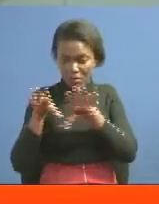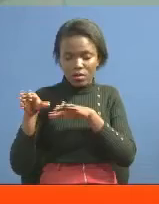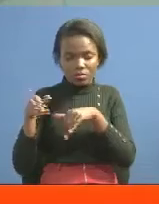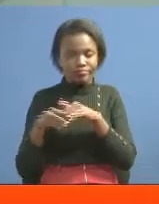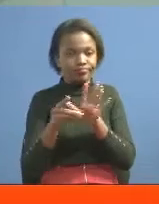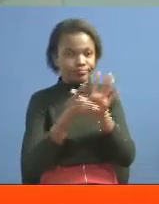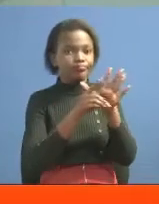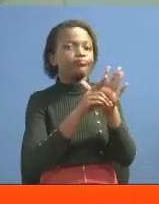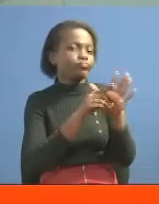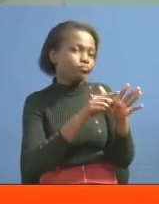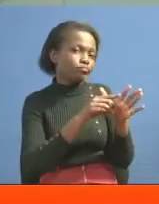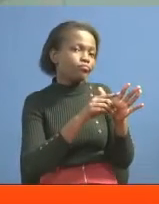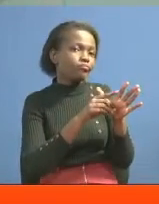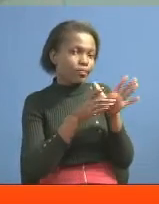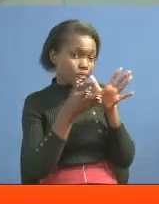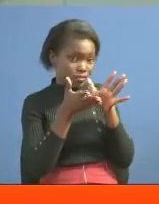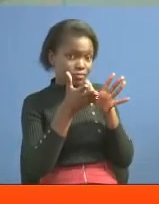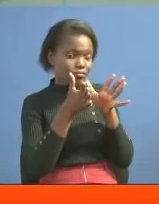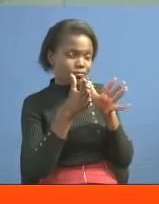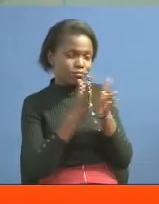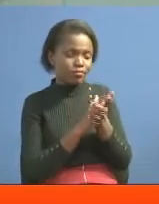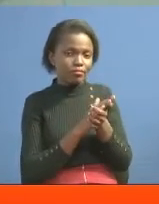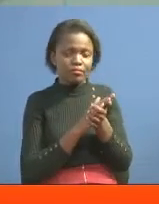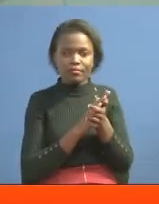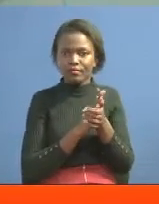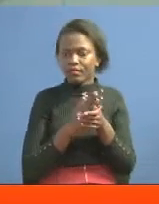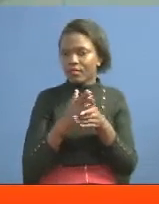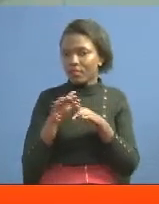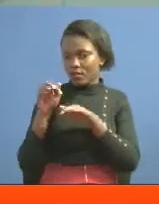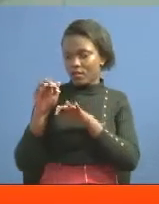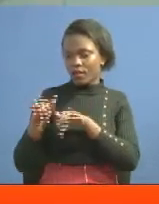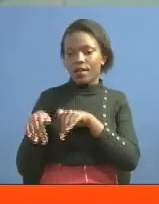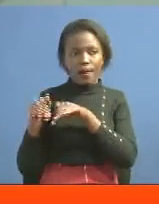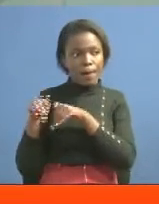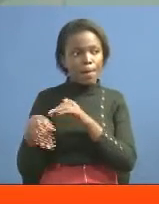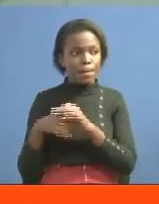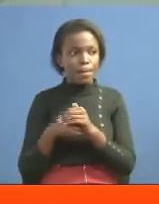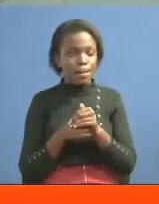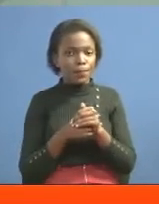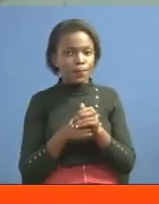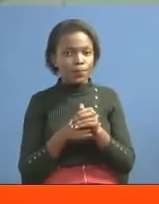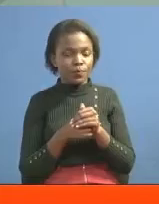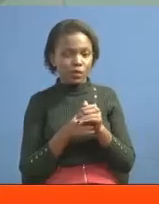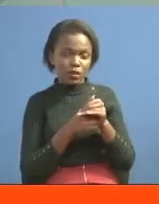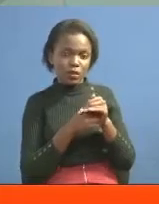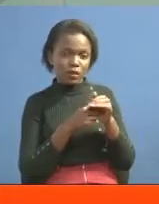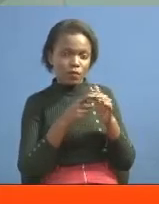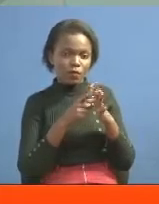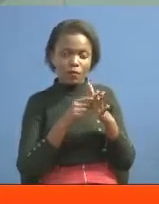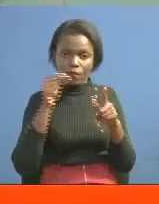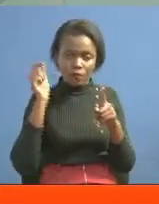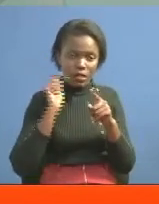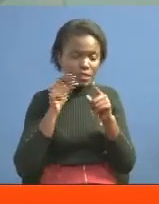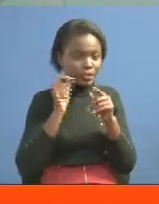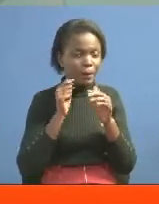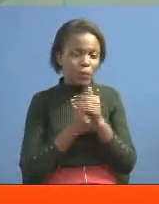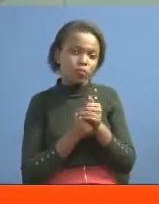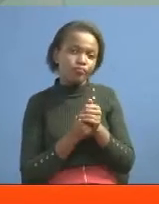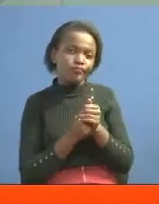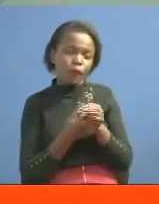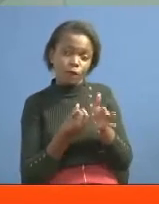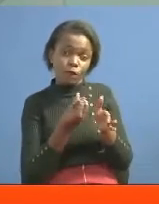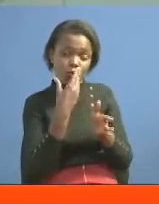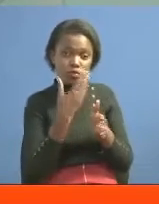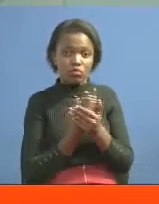then, you know, you're laughing your way to the bank. And so farming, even things like vegetables and food generally, we will need